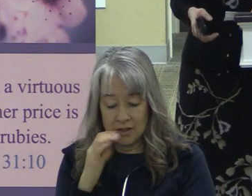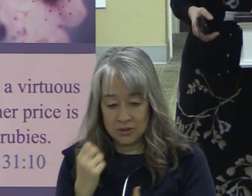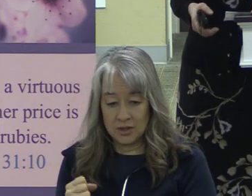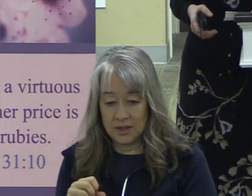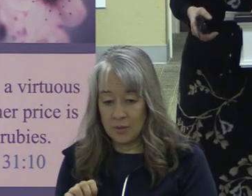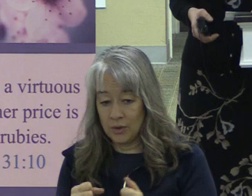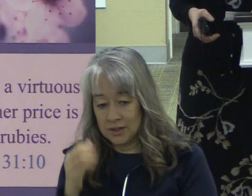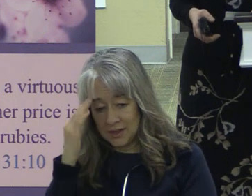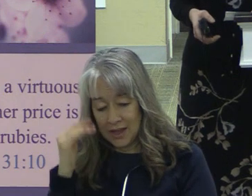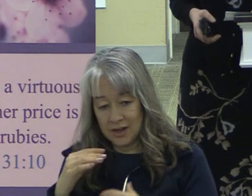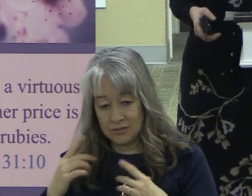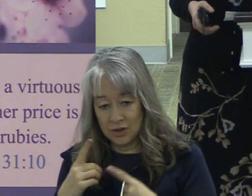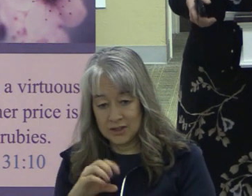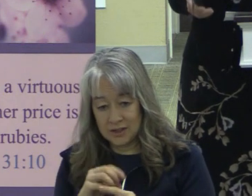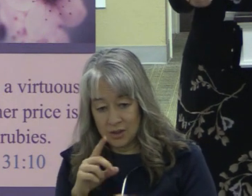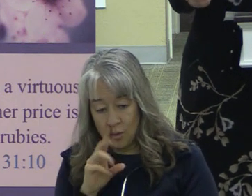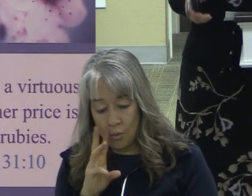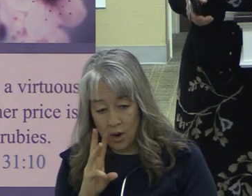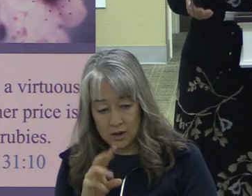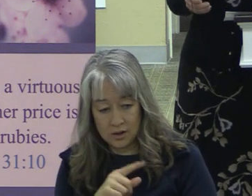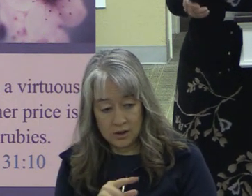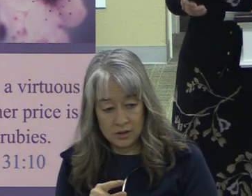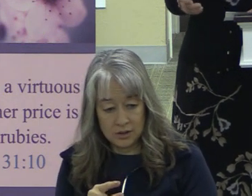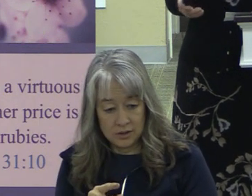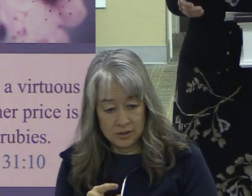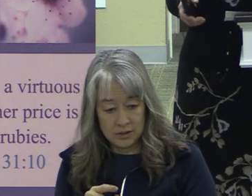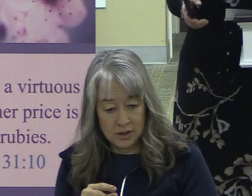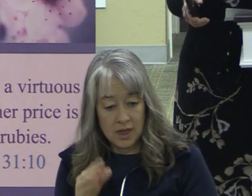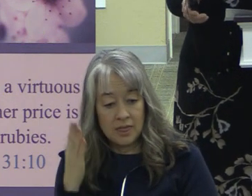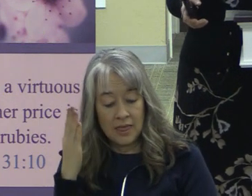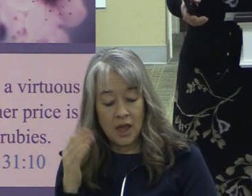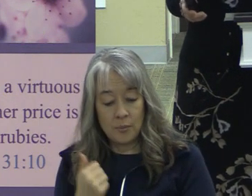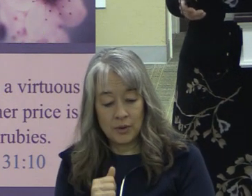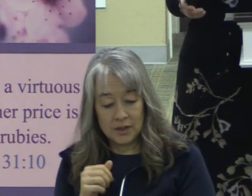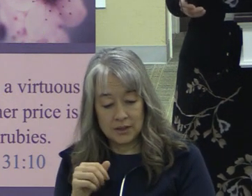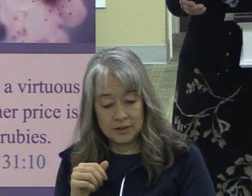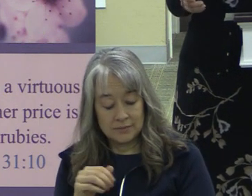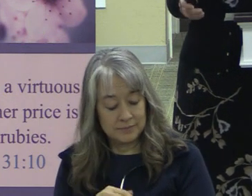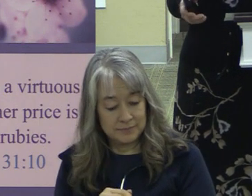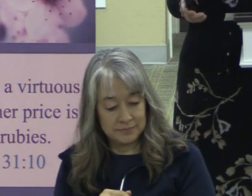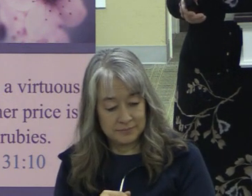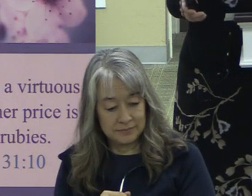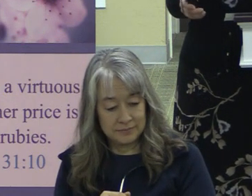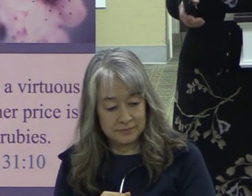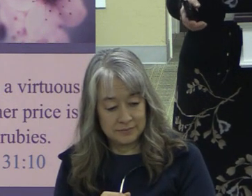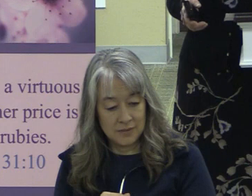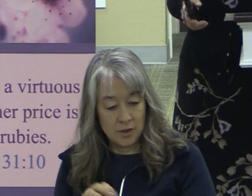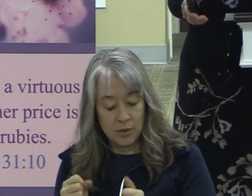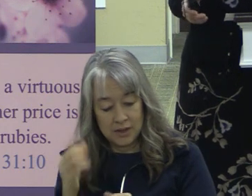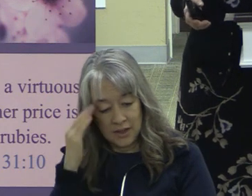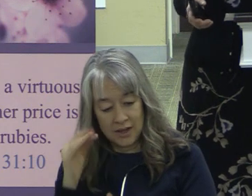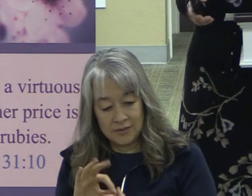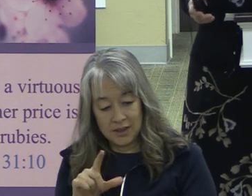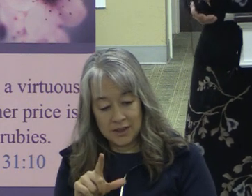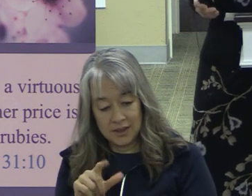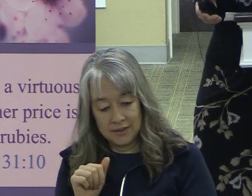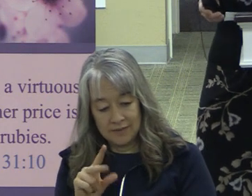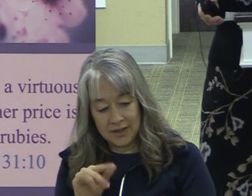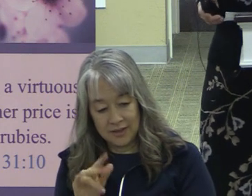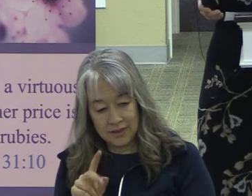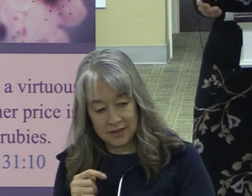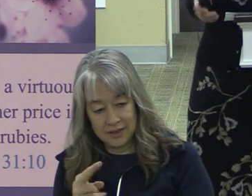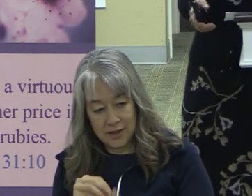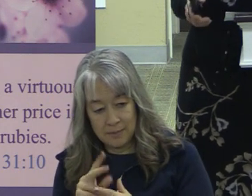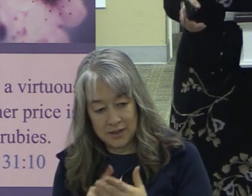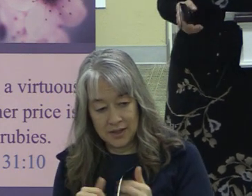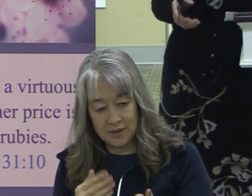of dragons in the water. Thou breakest the heads of Leviathan in pieces and gavest